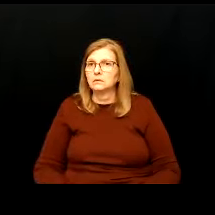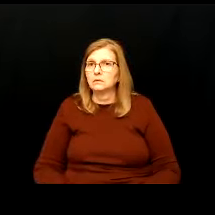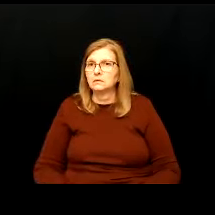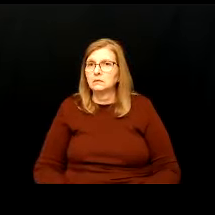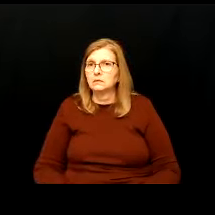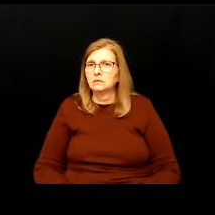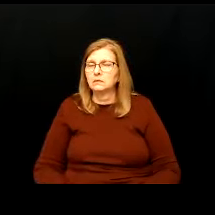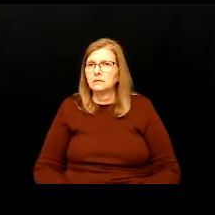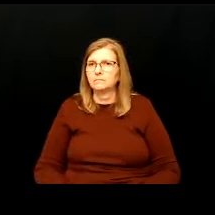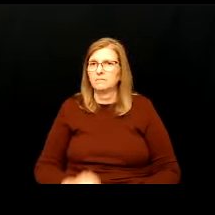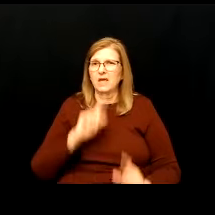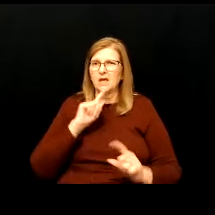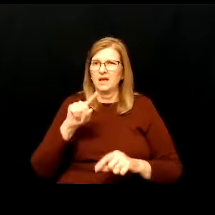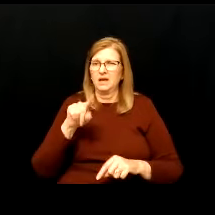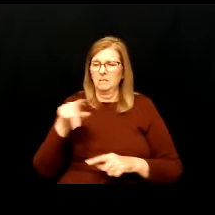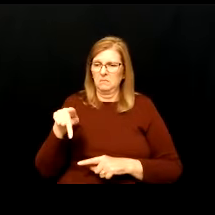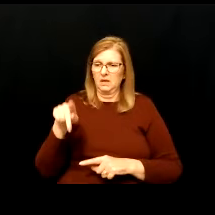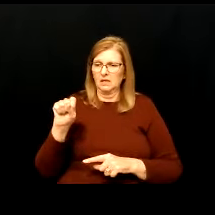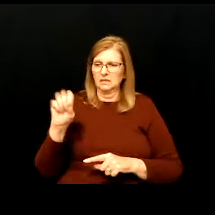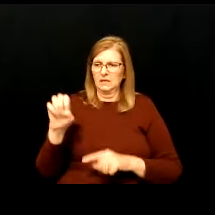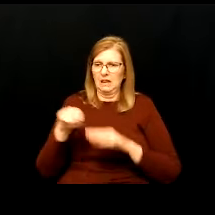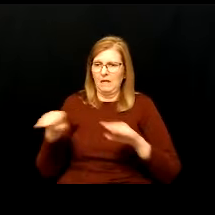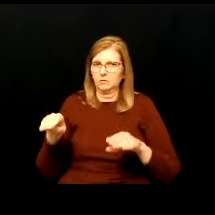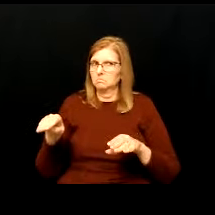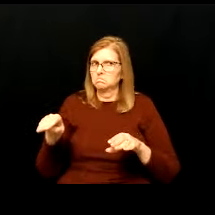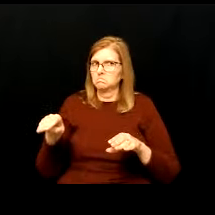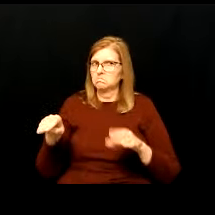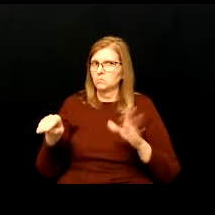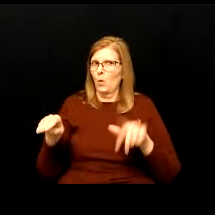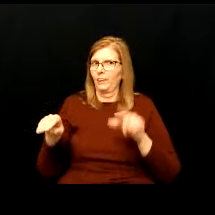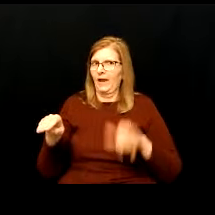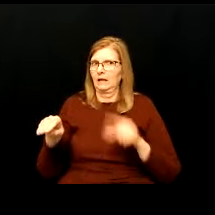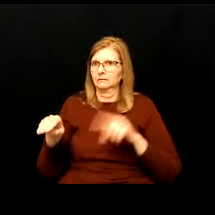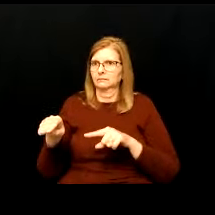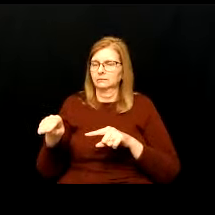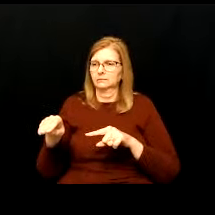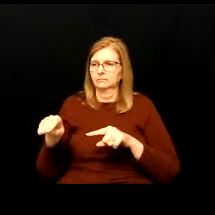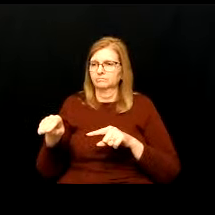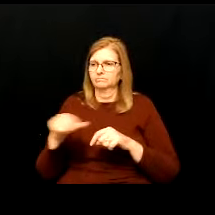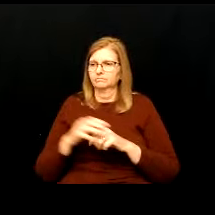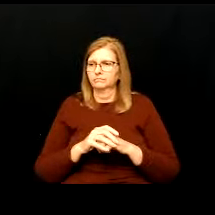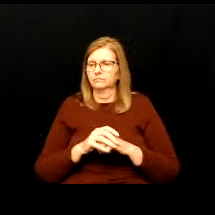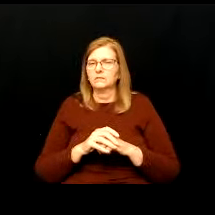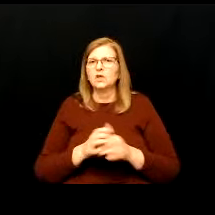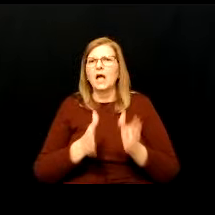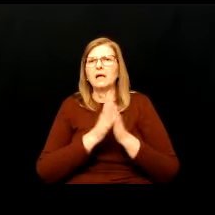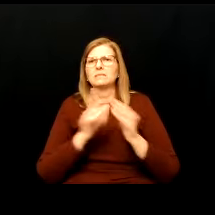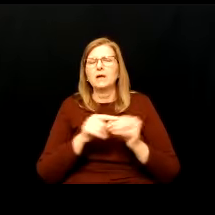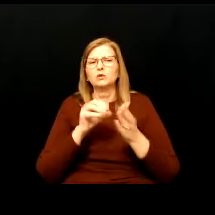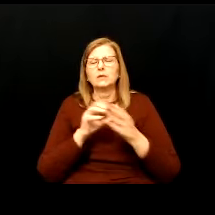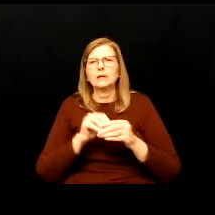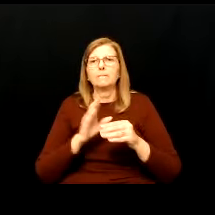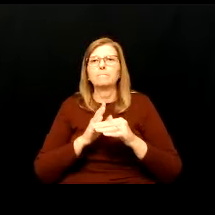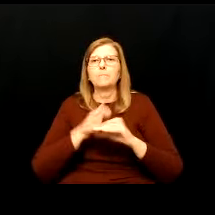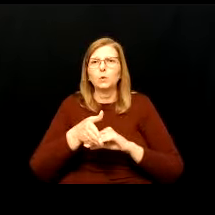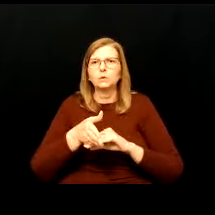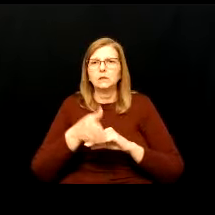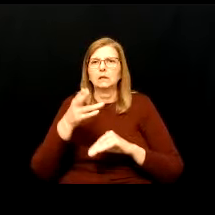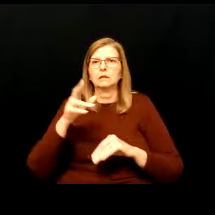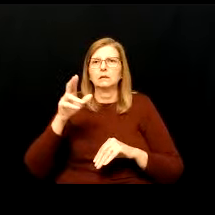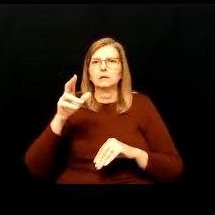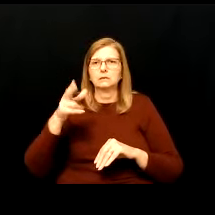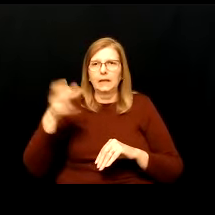I guess I need to know what PSE level is. So she's asking about students that are in post-secondary education. So they're